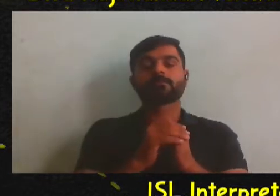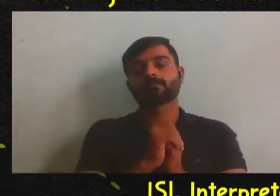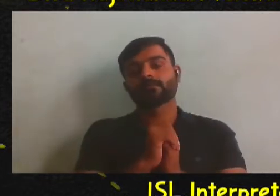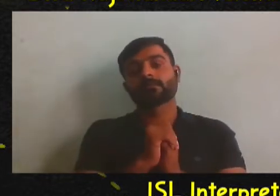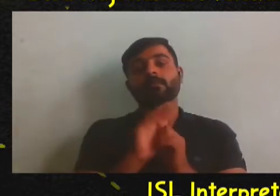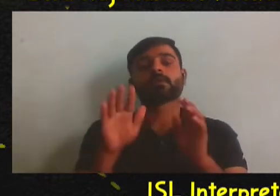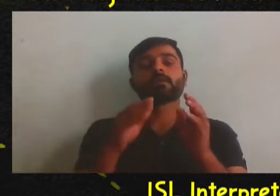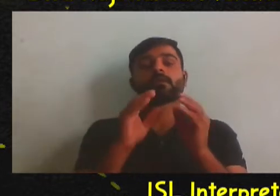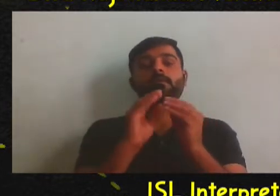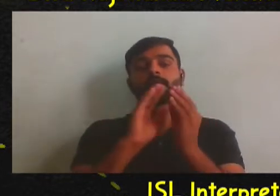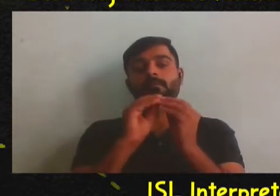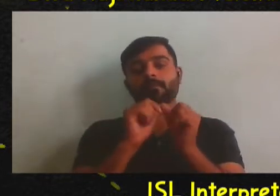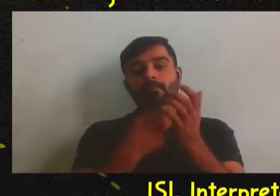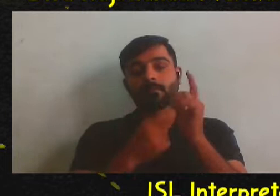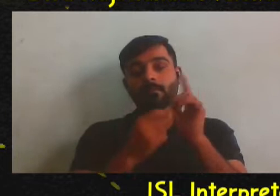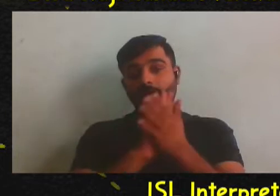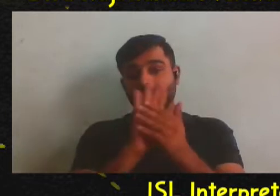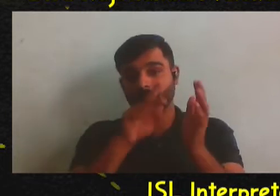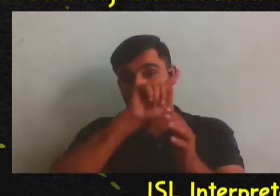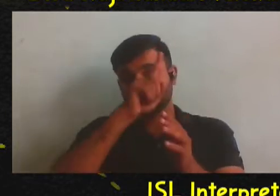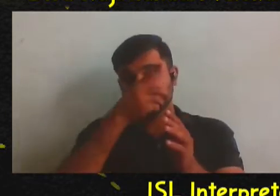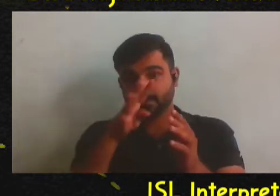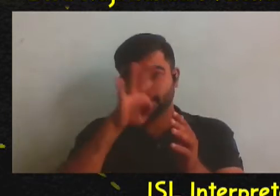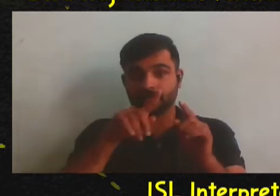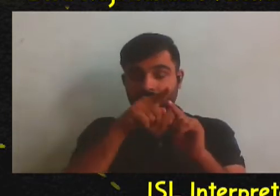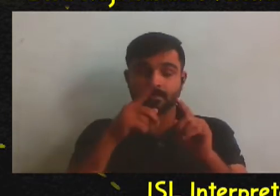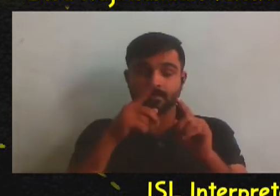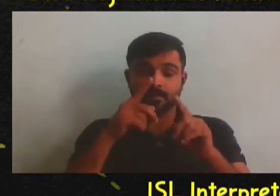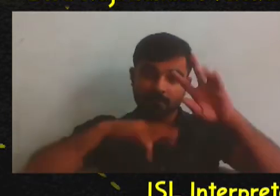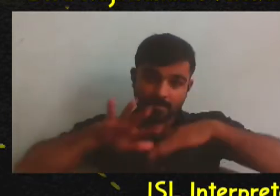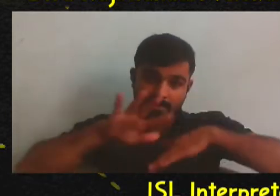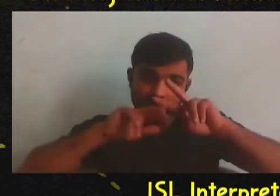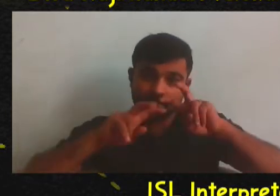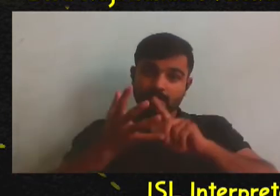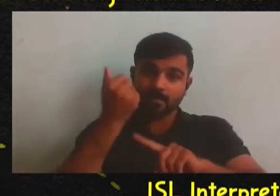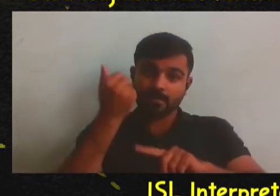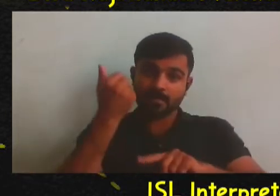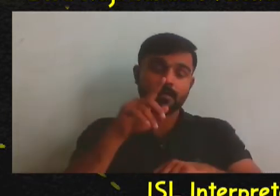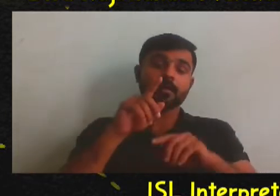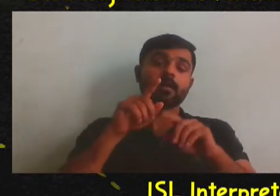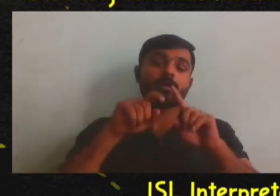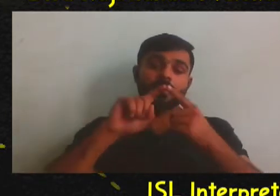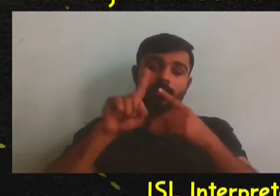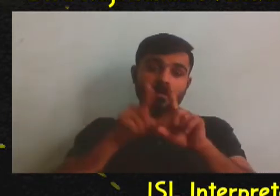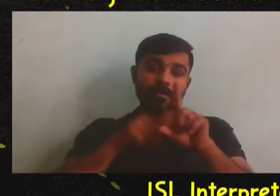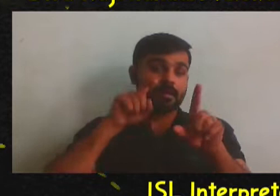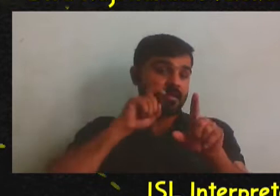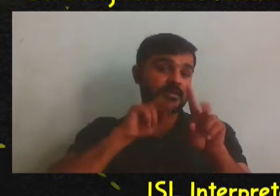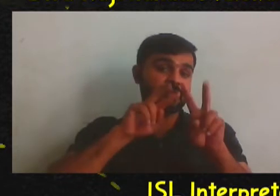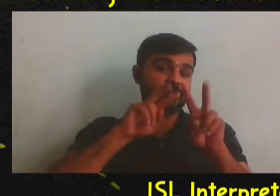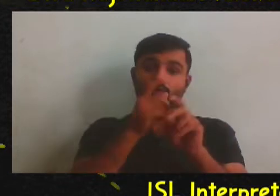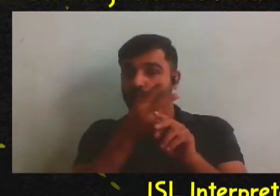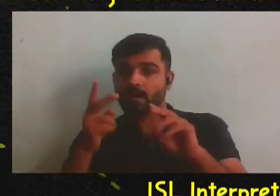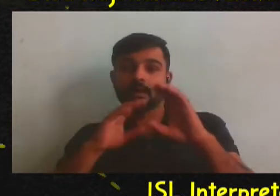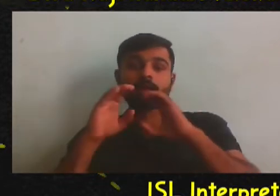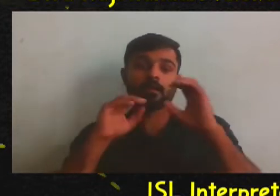bar chart, you'll see that we've analyzed kind of searches, and here you see kinky sex makes up pretty much a quarter of those